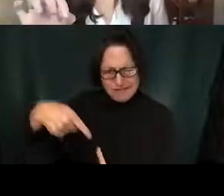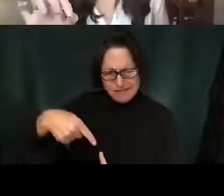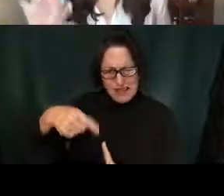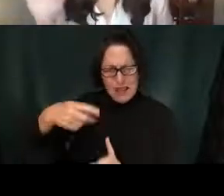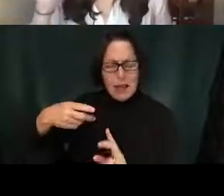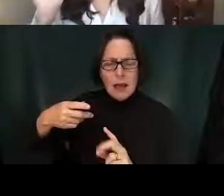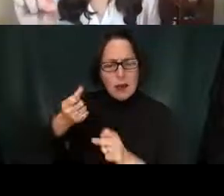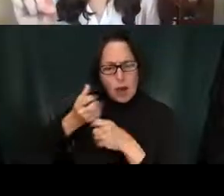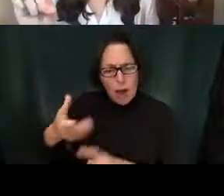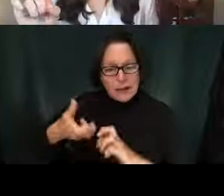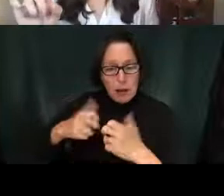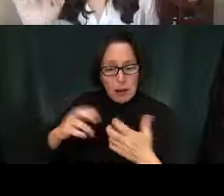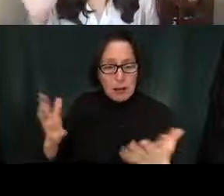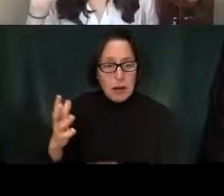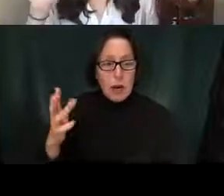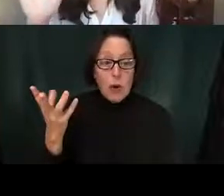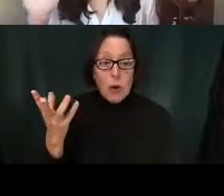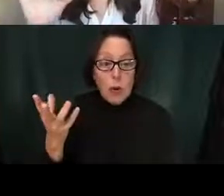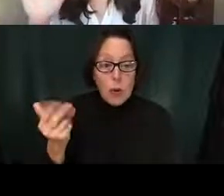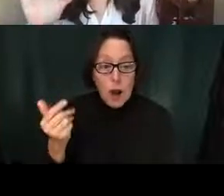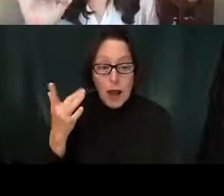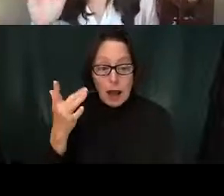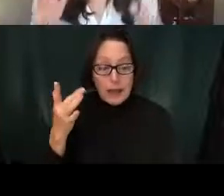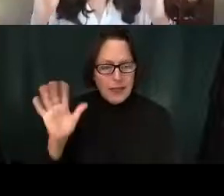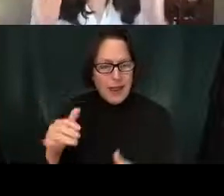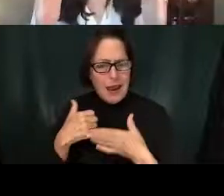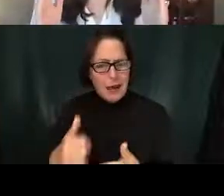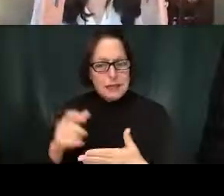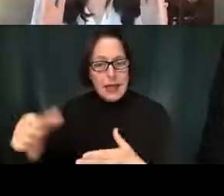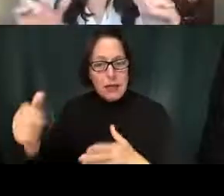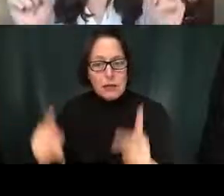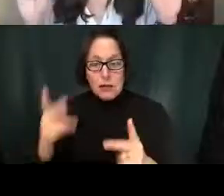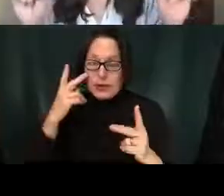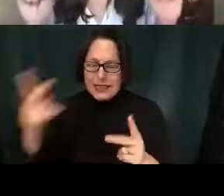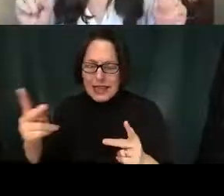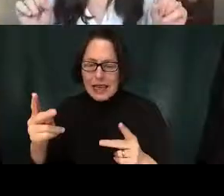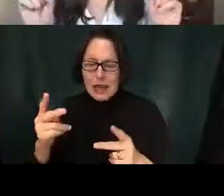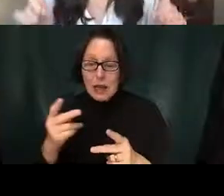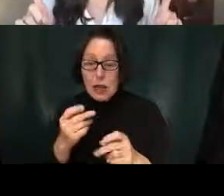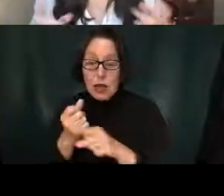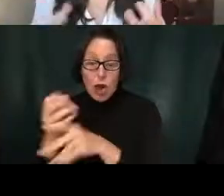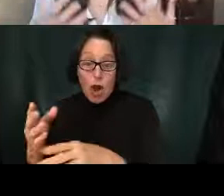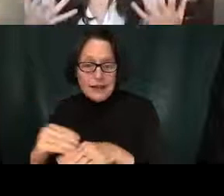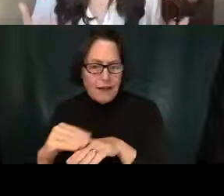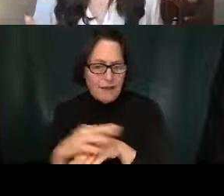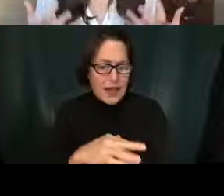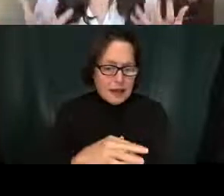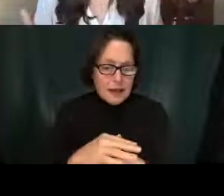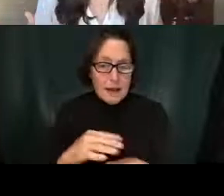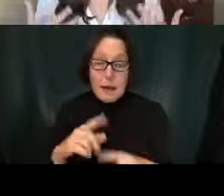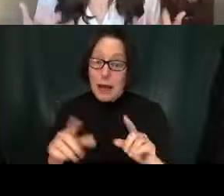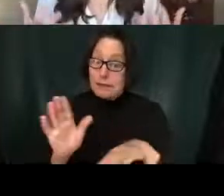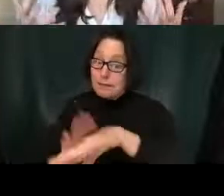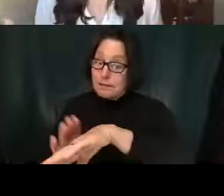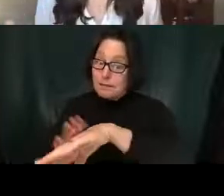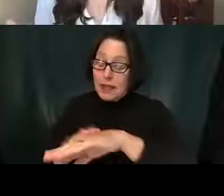powerful question when asked to help the other person see cause and effect. However, beware. Sometimes when